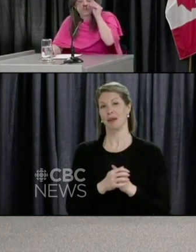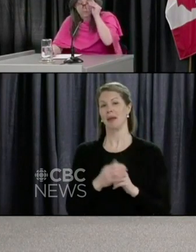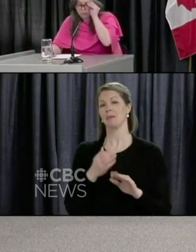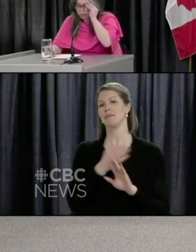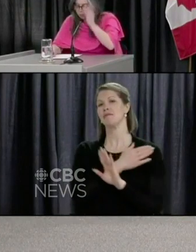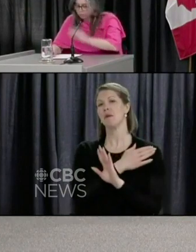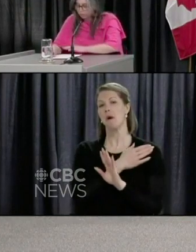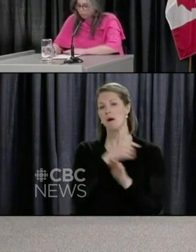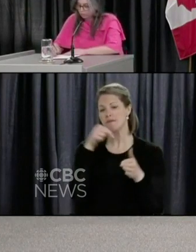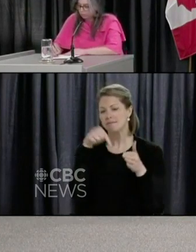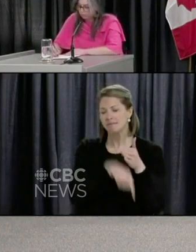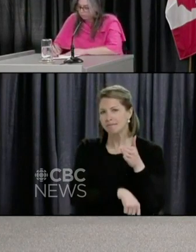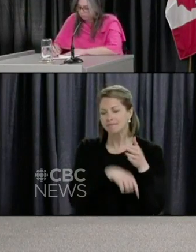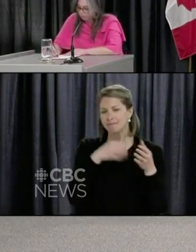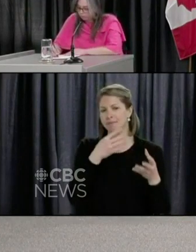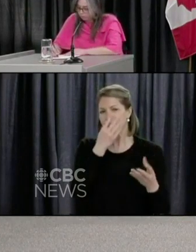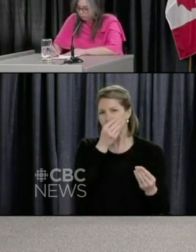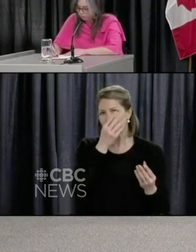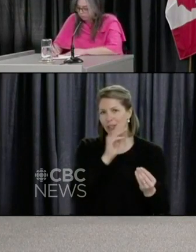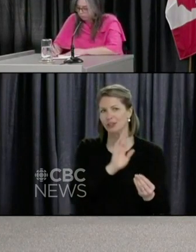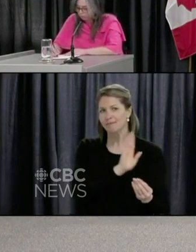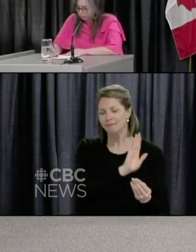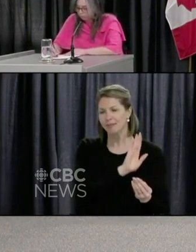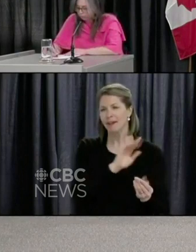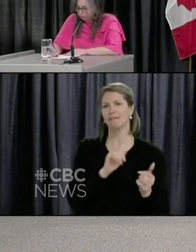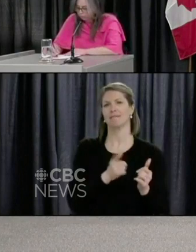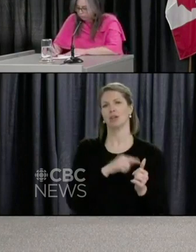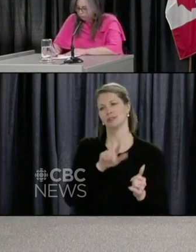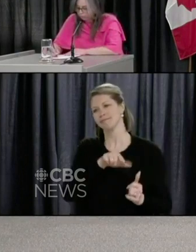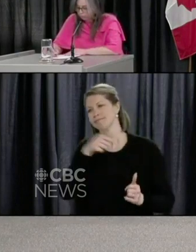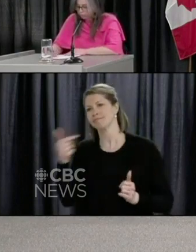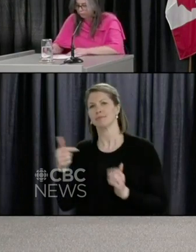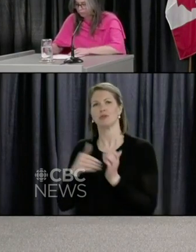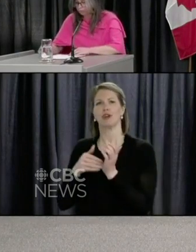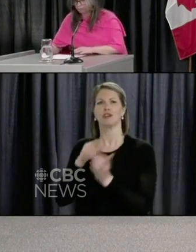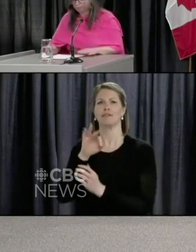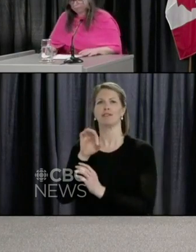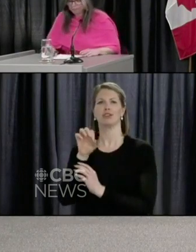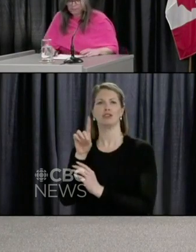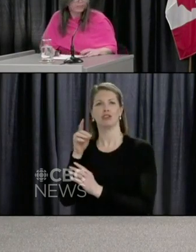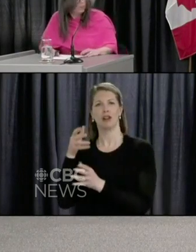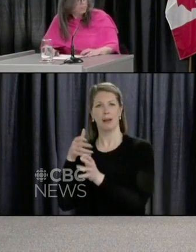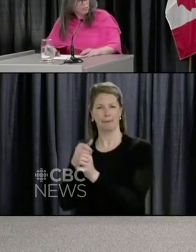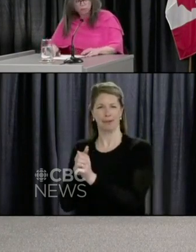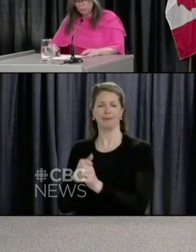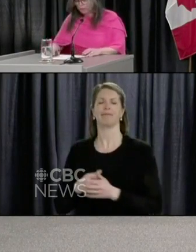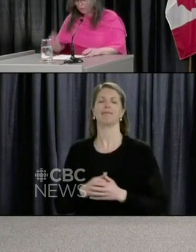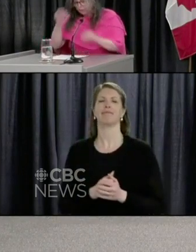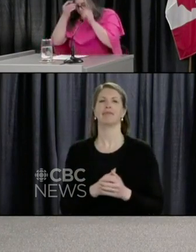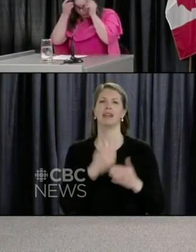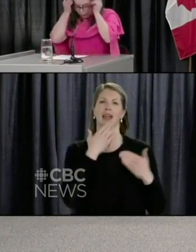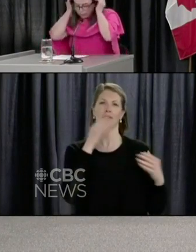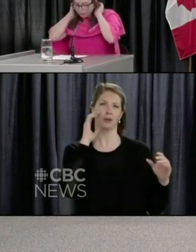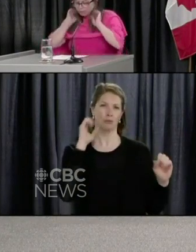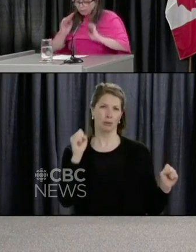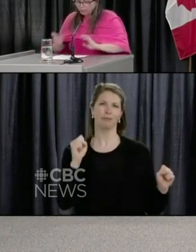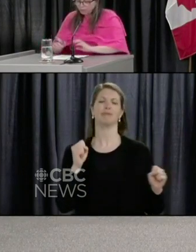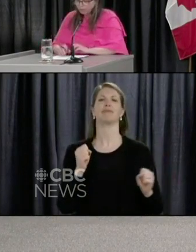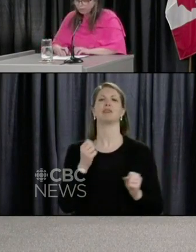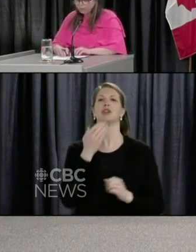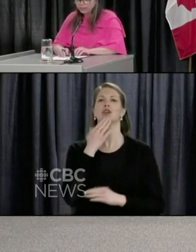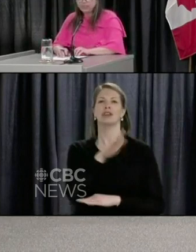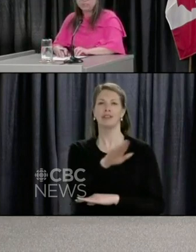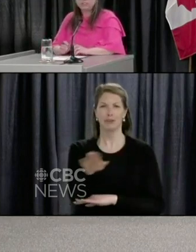that, I want to turn it over to Dr. Fitzgerald for our update today. Thank you, Premier. Good